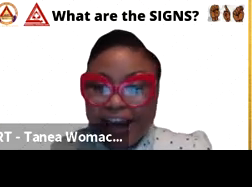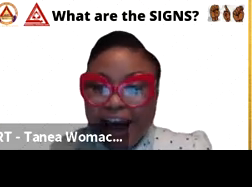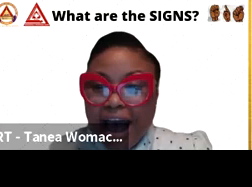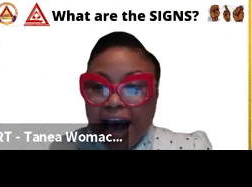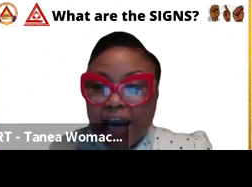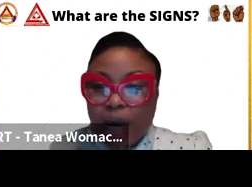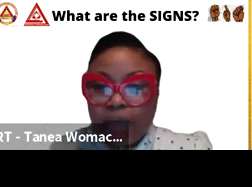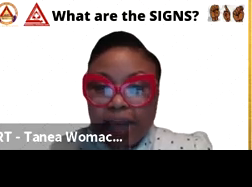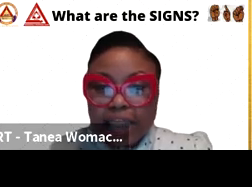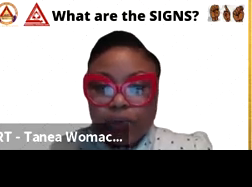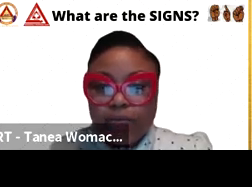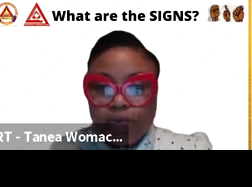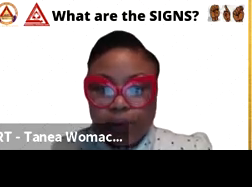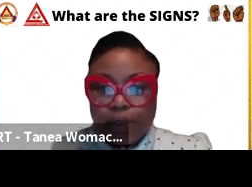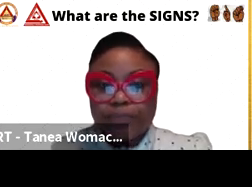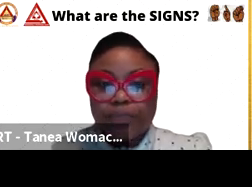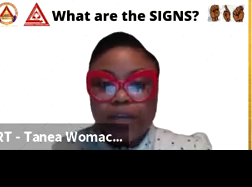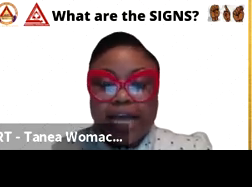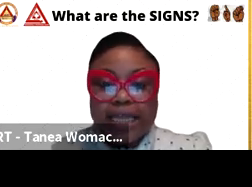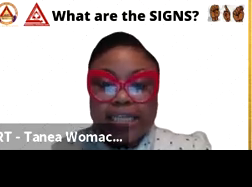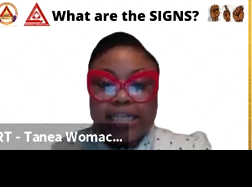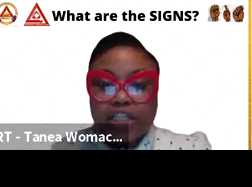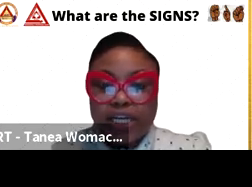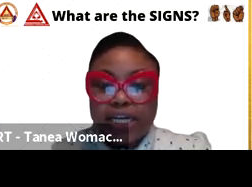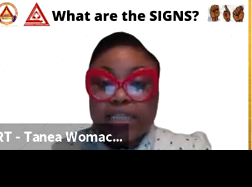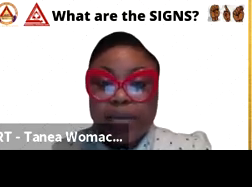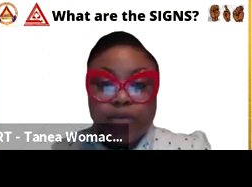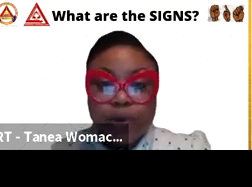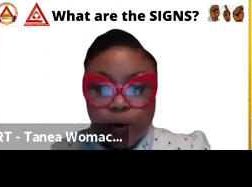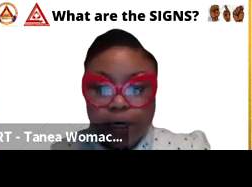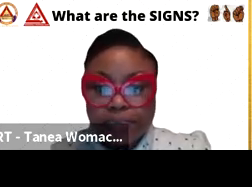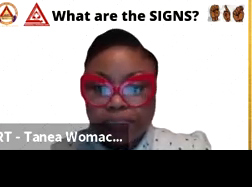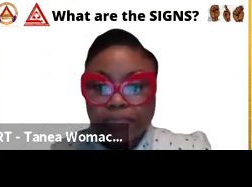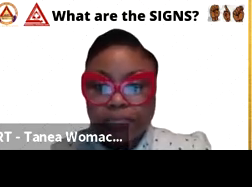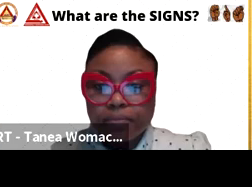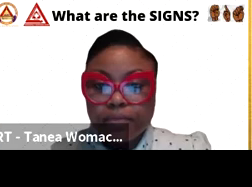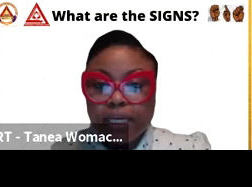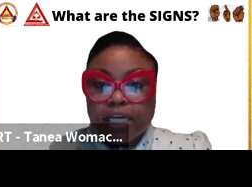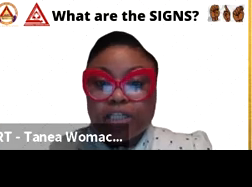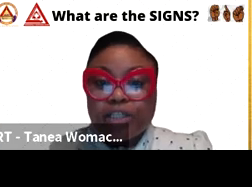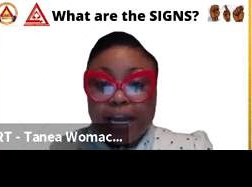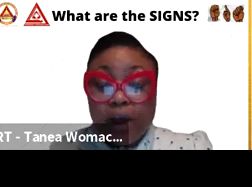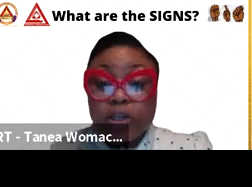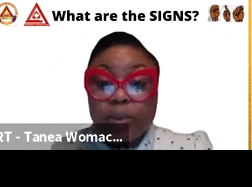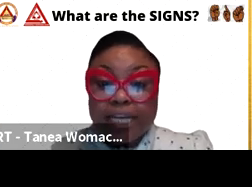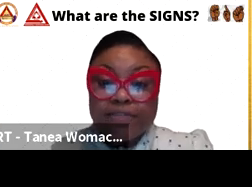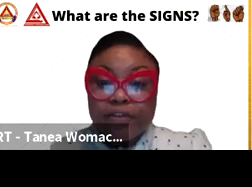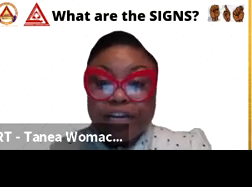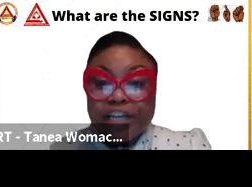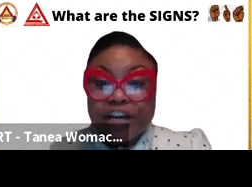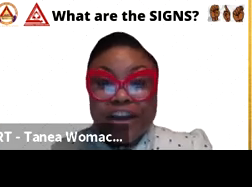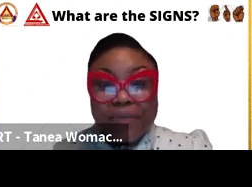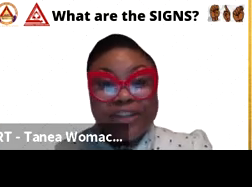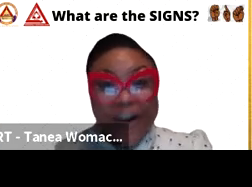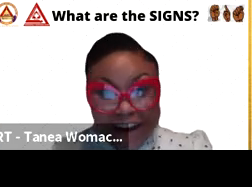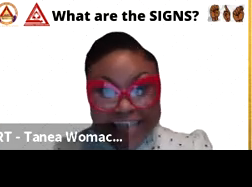instructors, I would like to inform you that this session is being recorded. And also, please feel free to